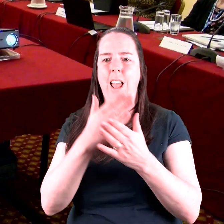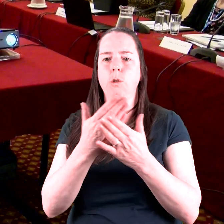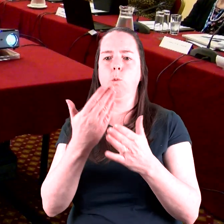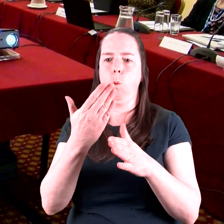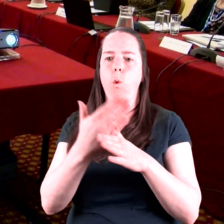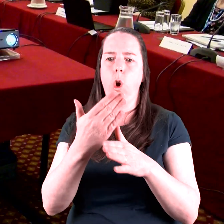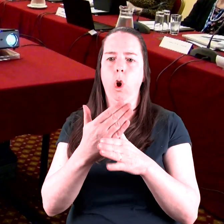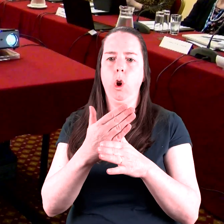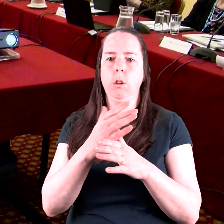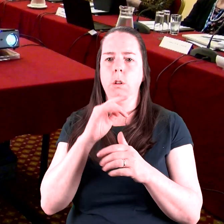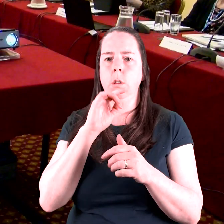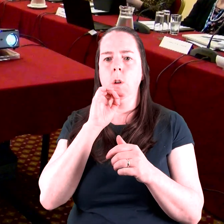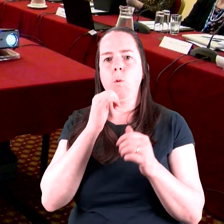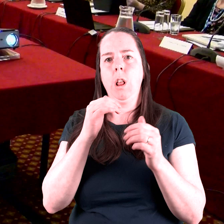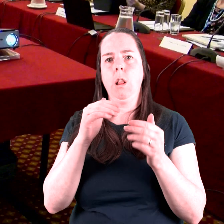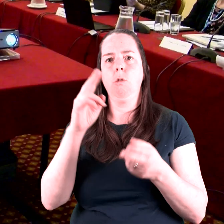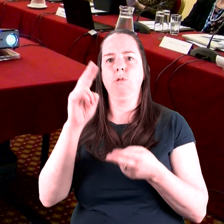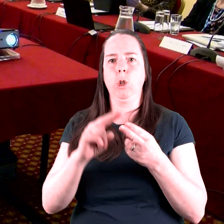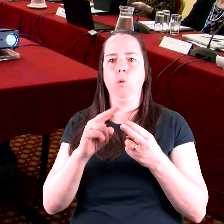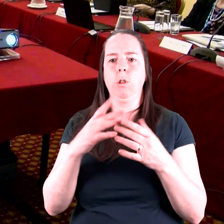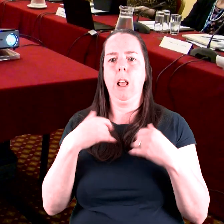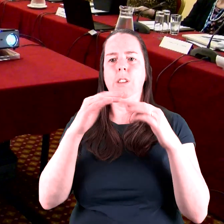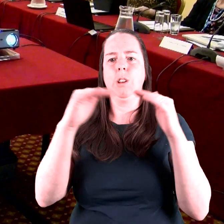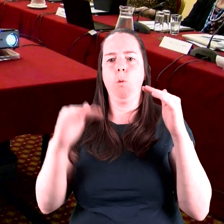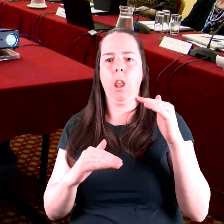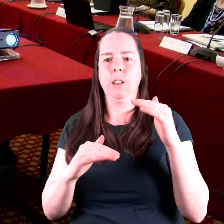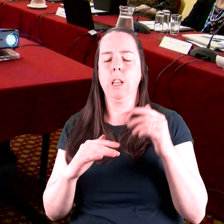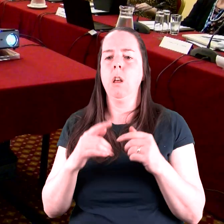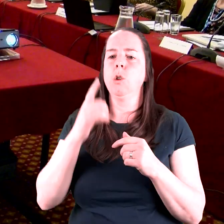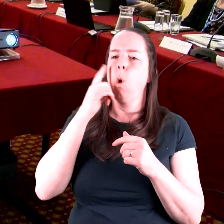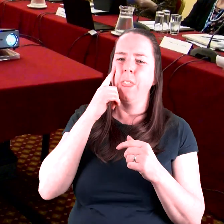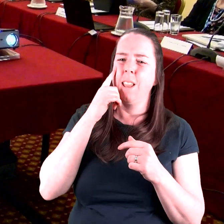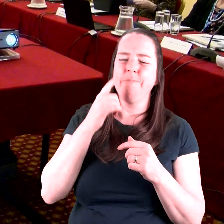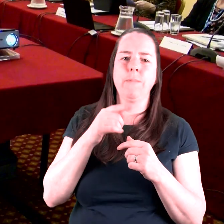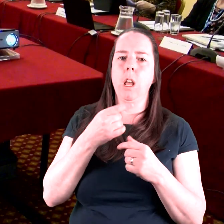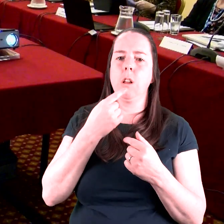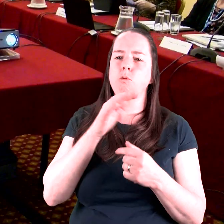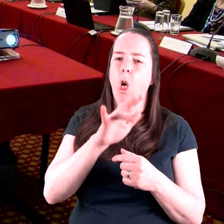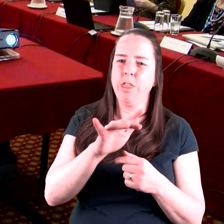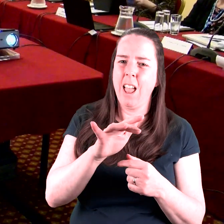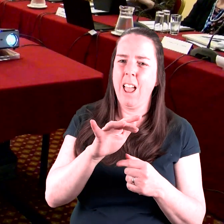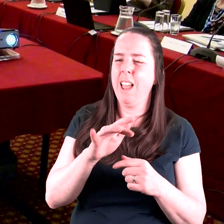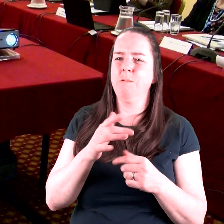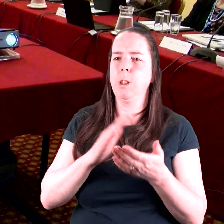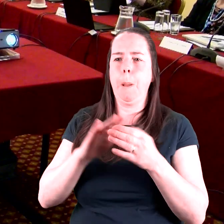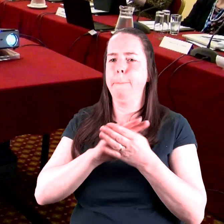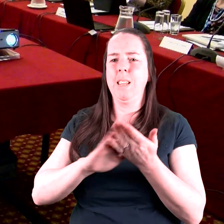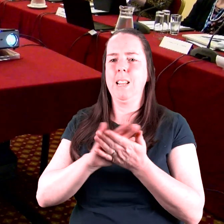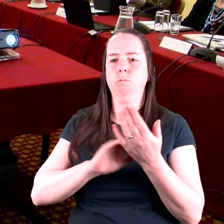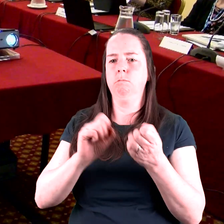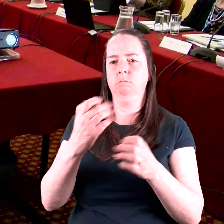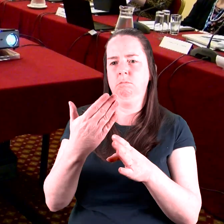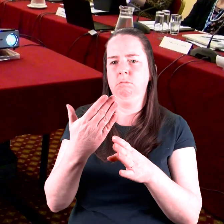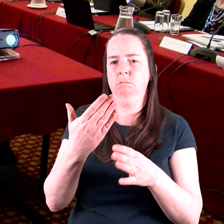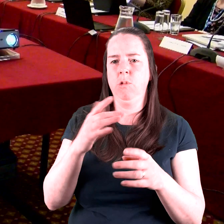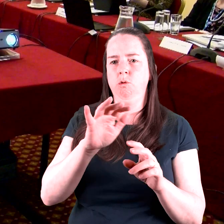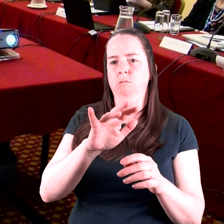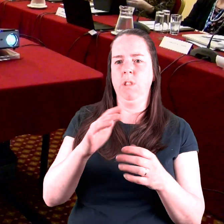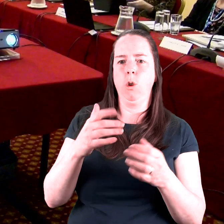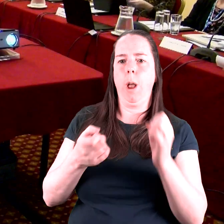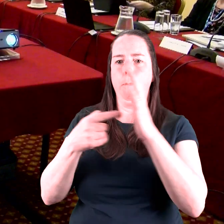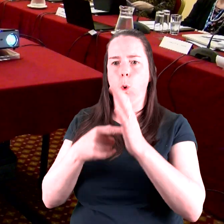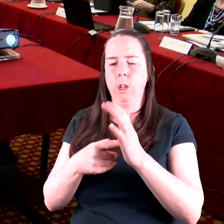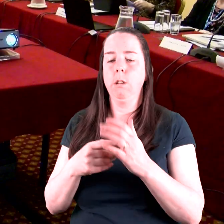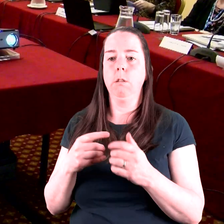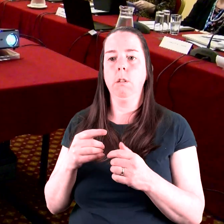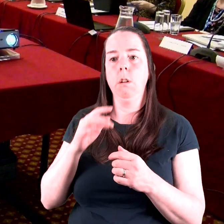done will implicitly reduce inequalities. So I don't think, just because it's not mentioned there, I like the cross-cutting themes, because I think the other bullet points in the